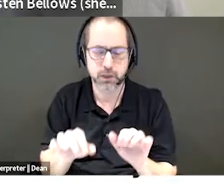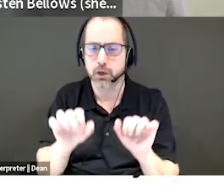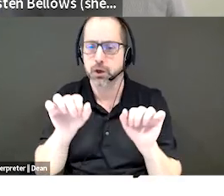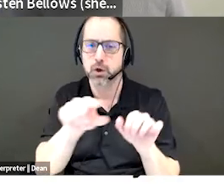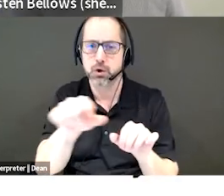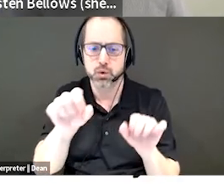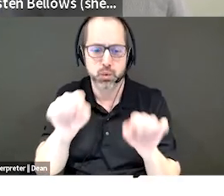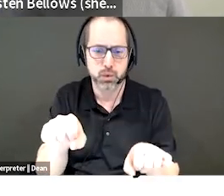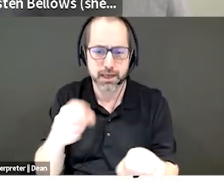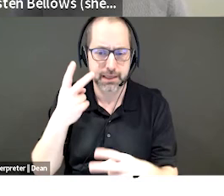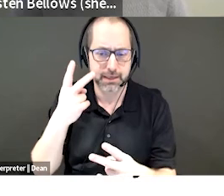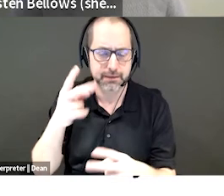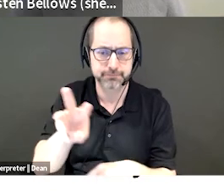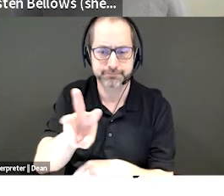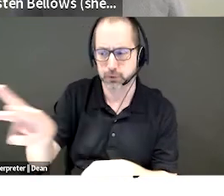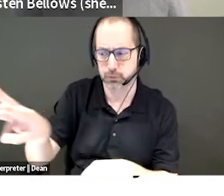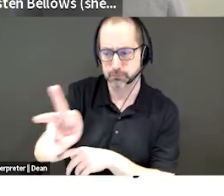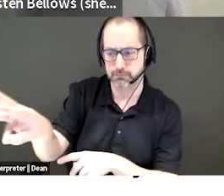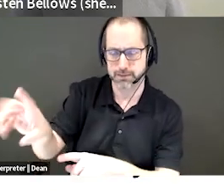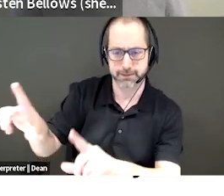to our